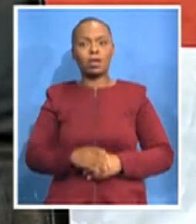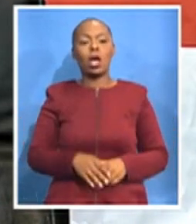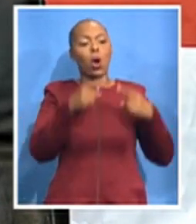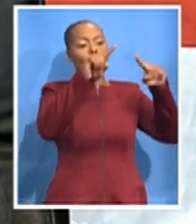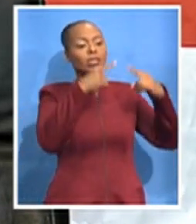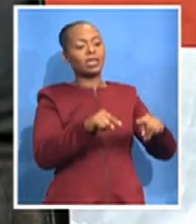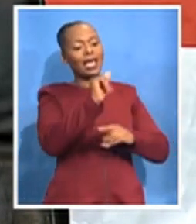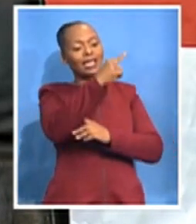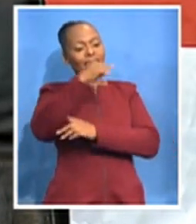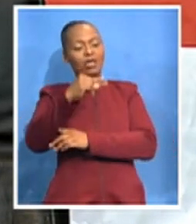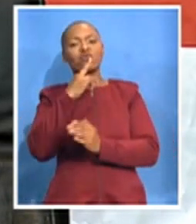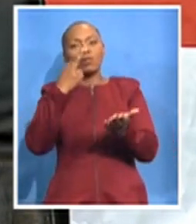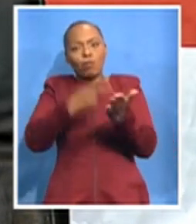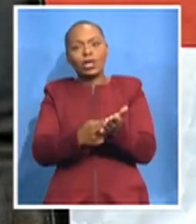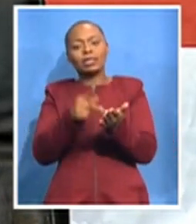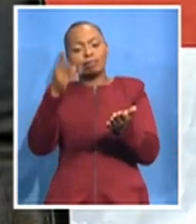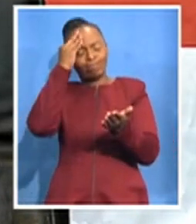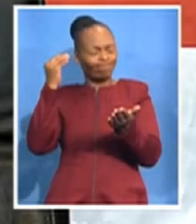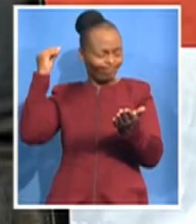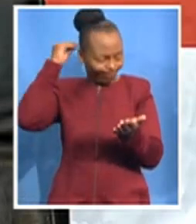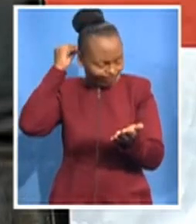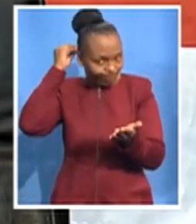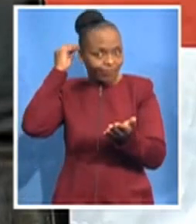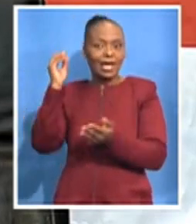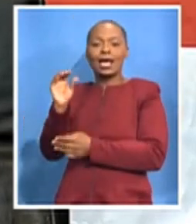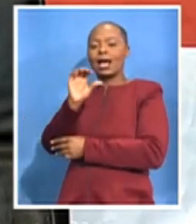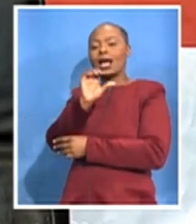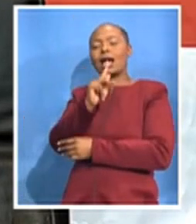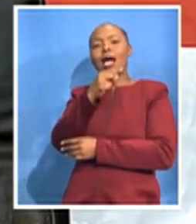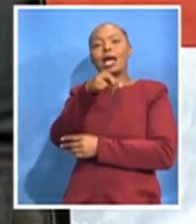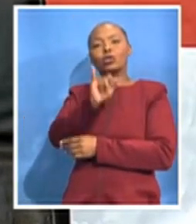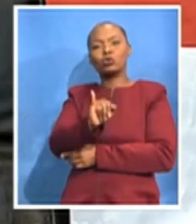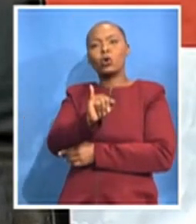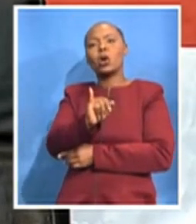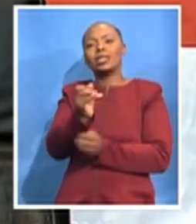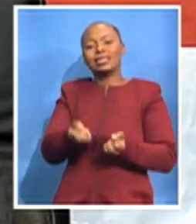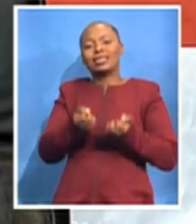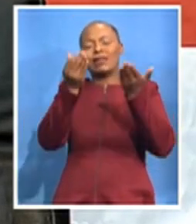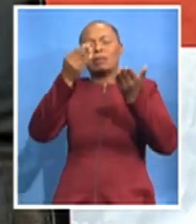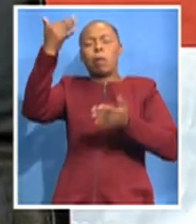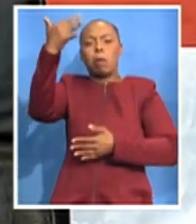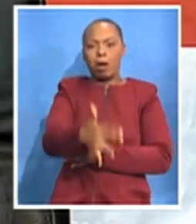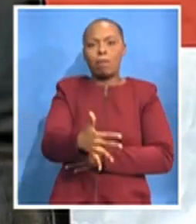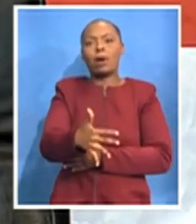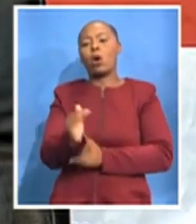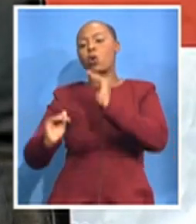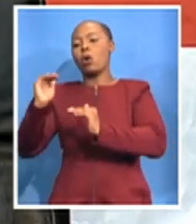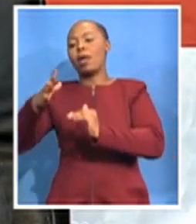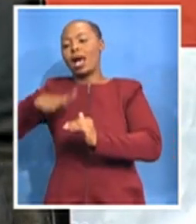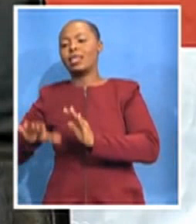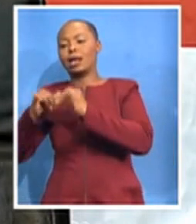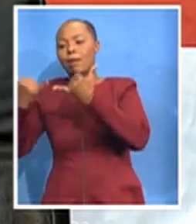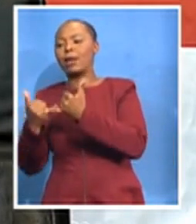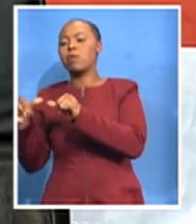Civils was charging higher rates compared to other companies doing similar work. Once again, this was allowed to occur